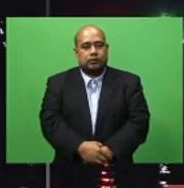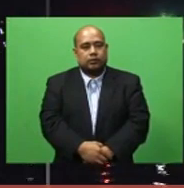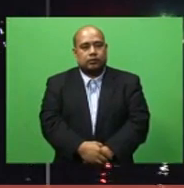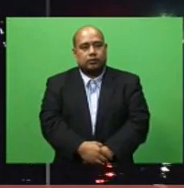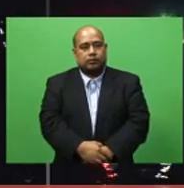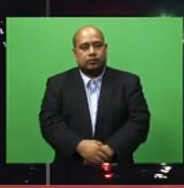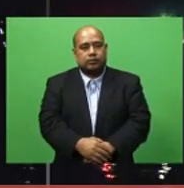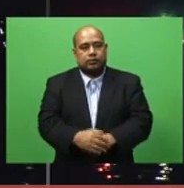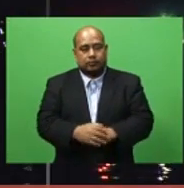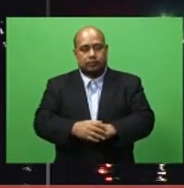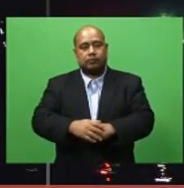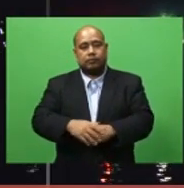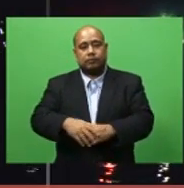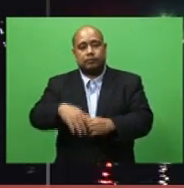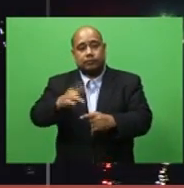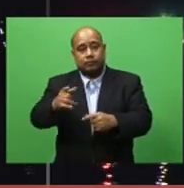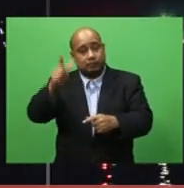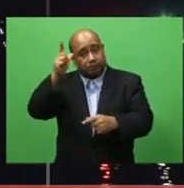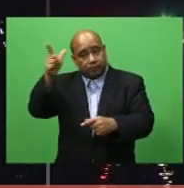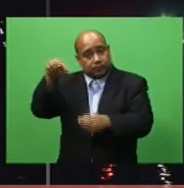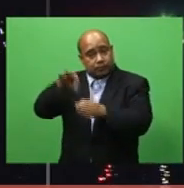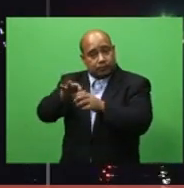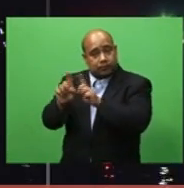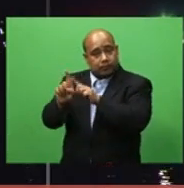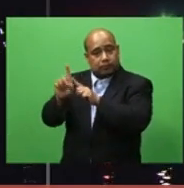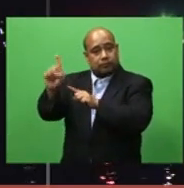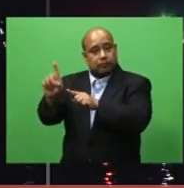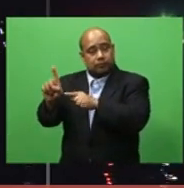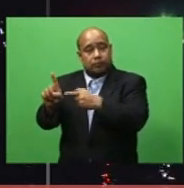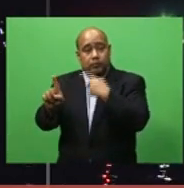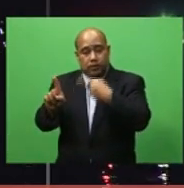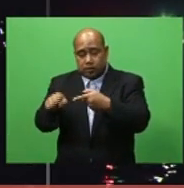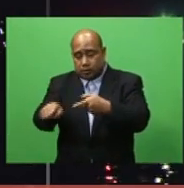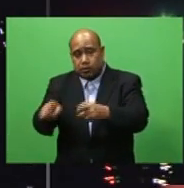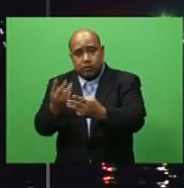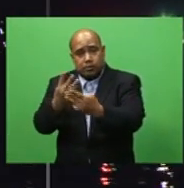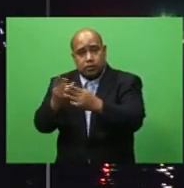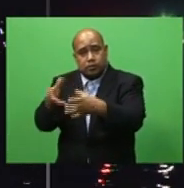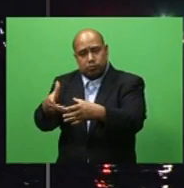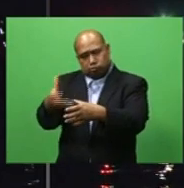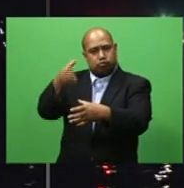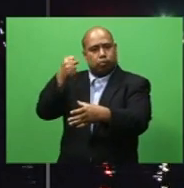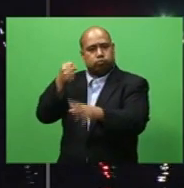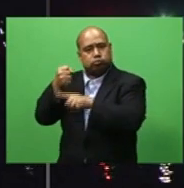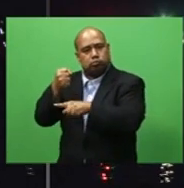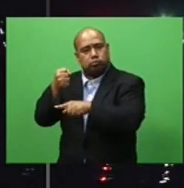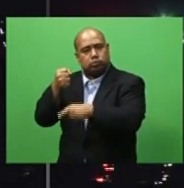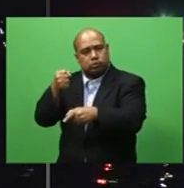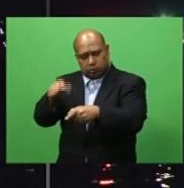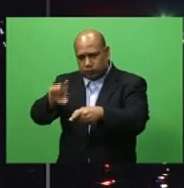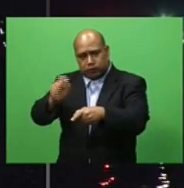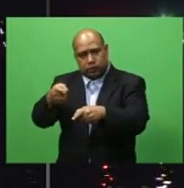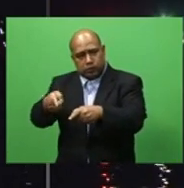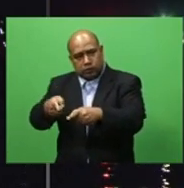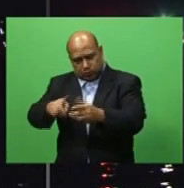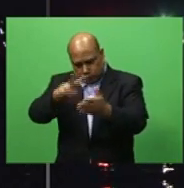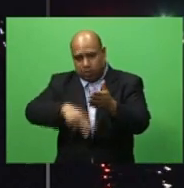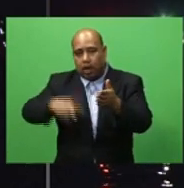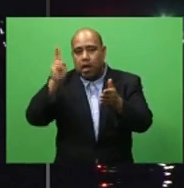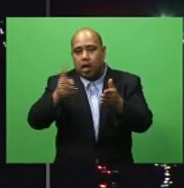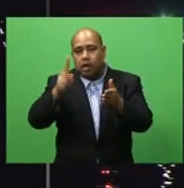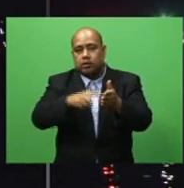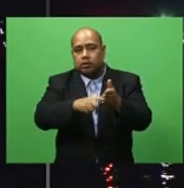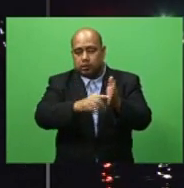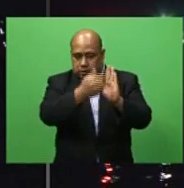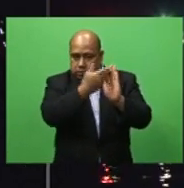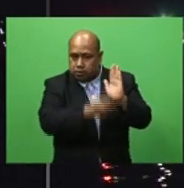Supervisor of Elections Mohammed Saneem says suspended SEDELPA member Niko Nawaikula needs to reread the Electoral Act. Nawaikula posted